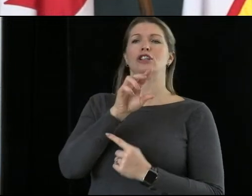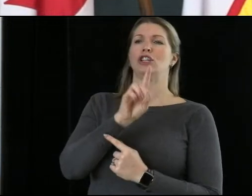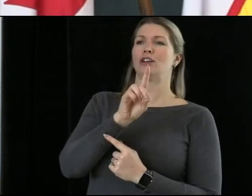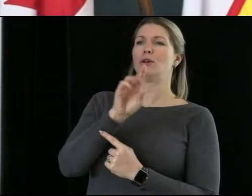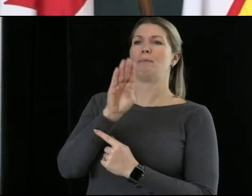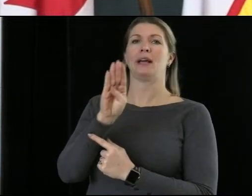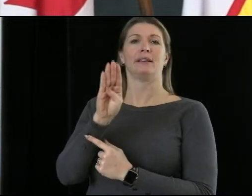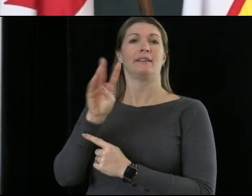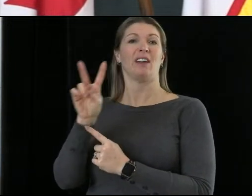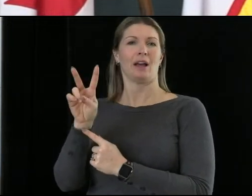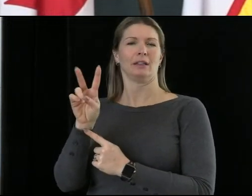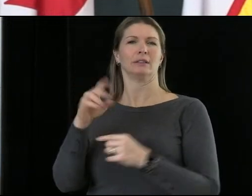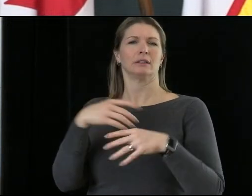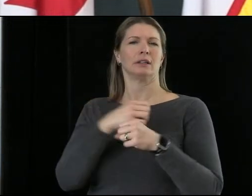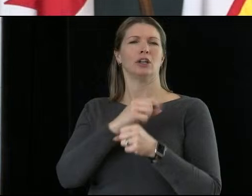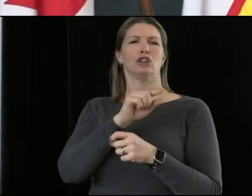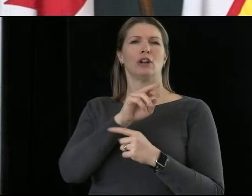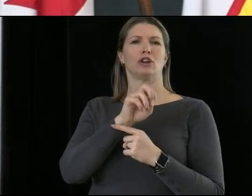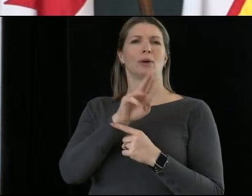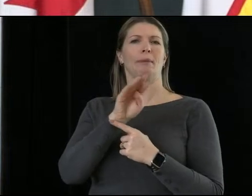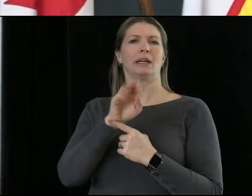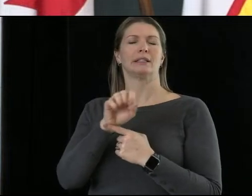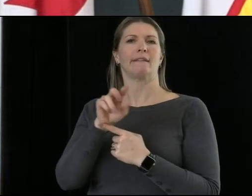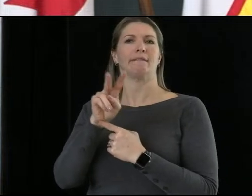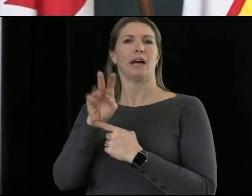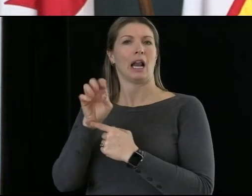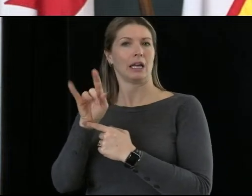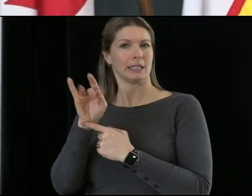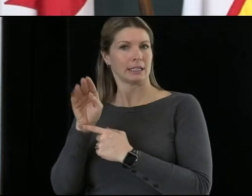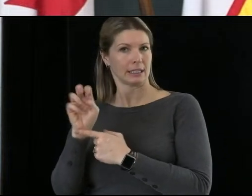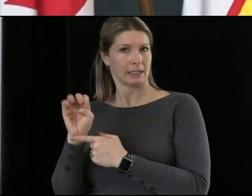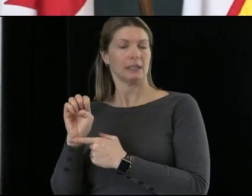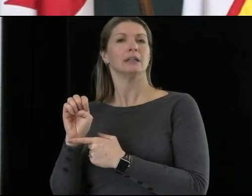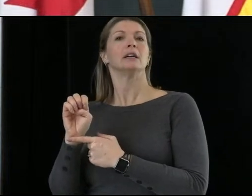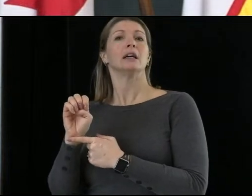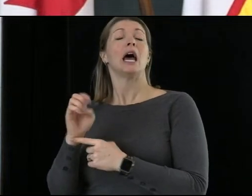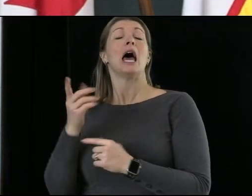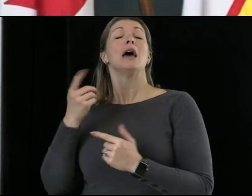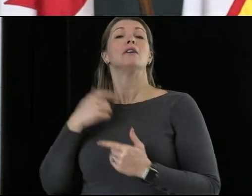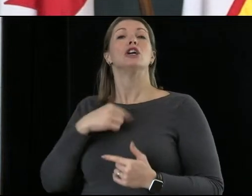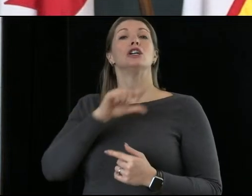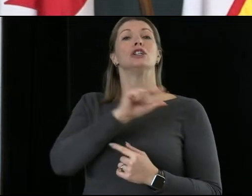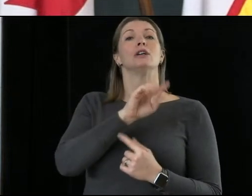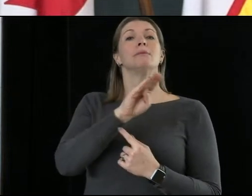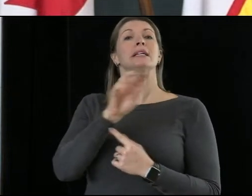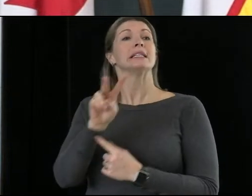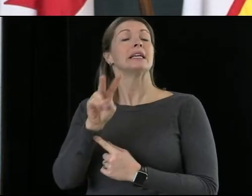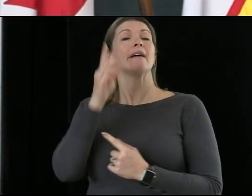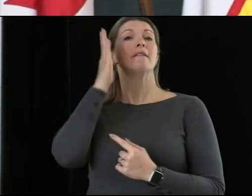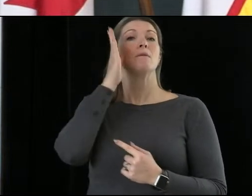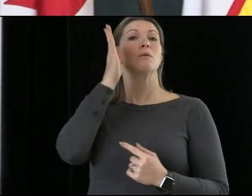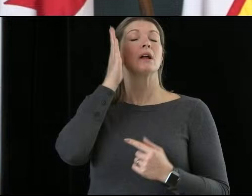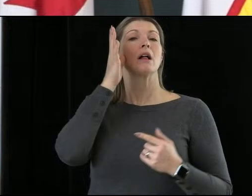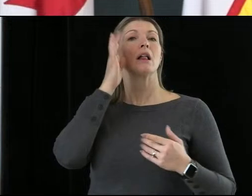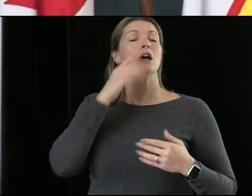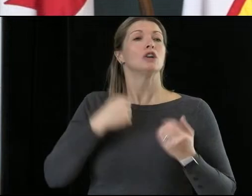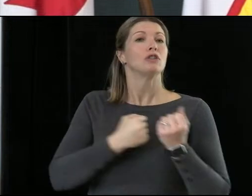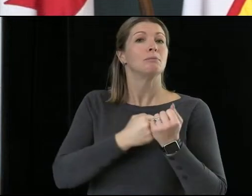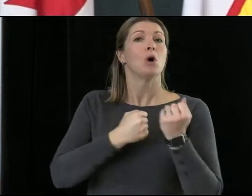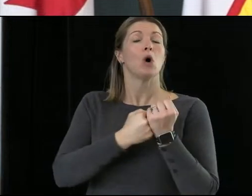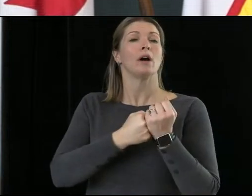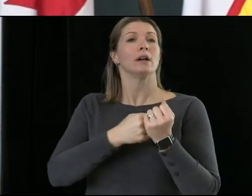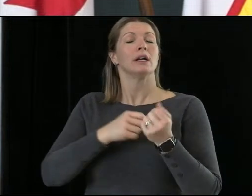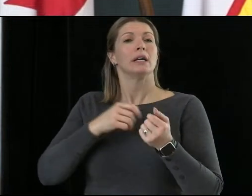whereas gender-based violence devastates those who love and support women and gender-diverse individuals, as well as